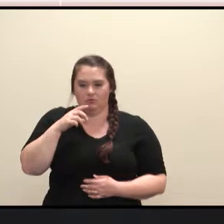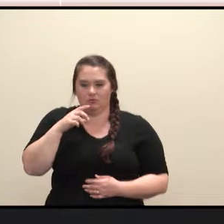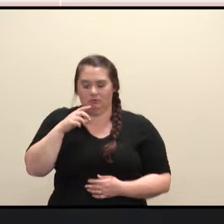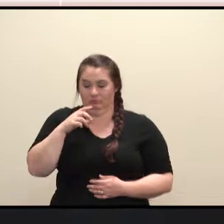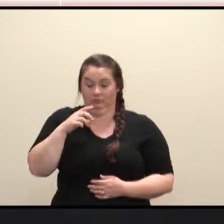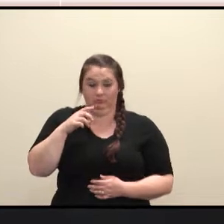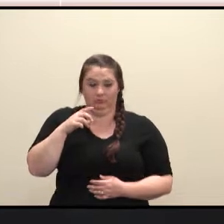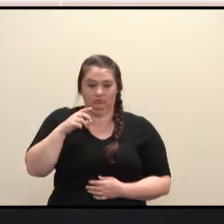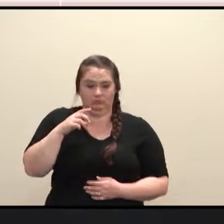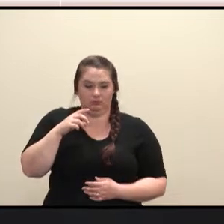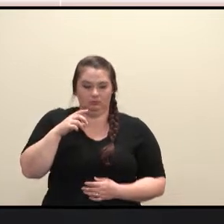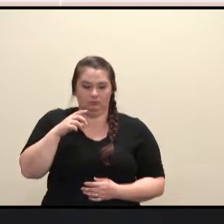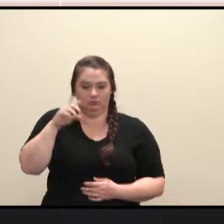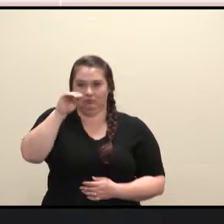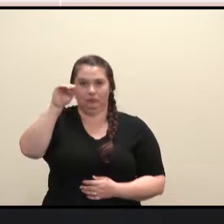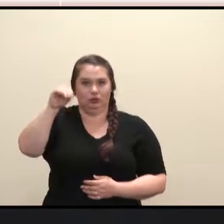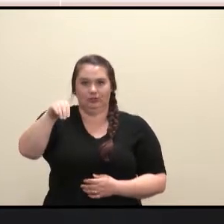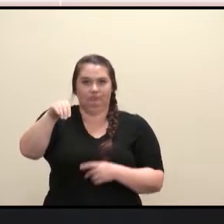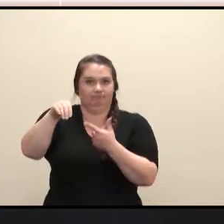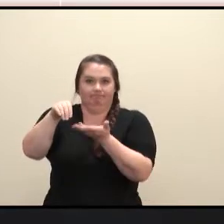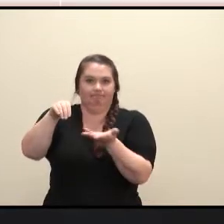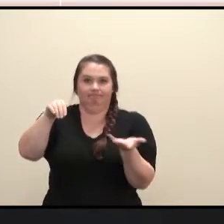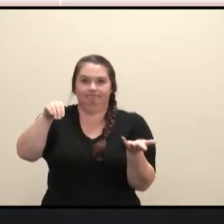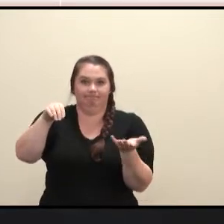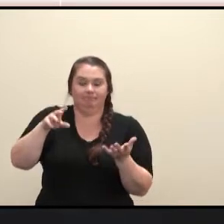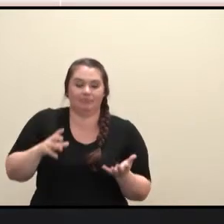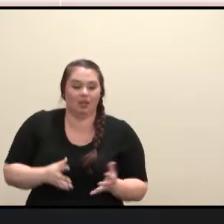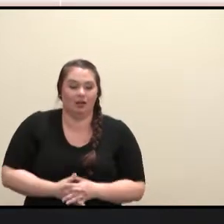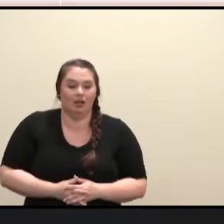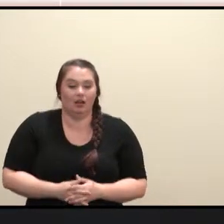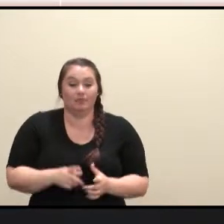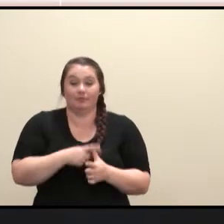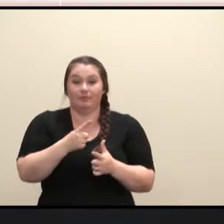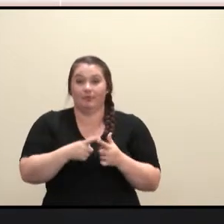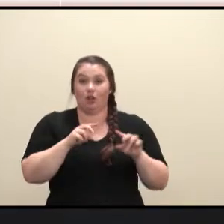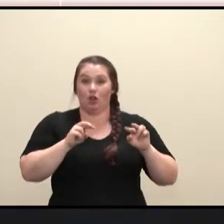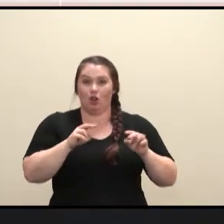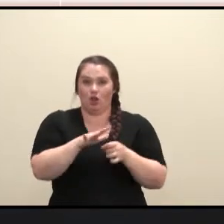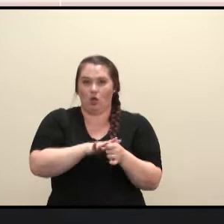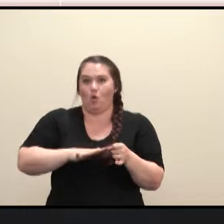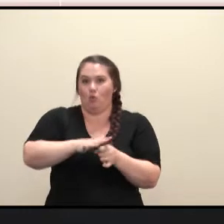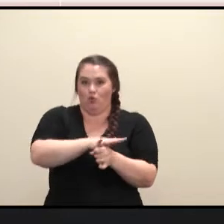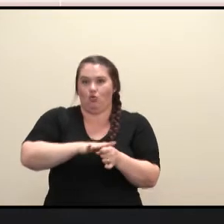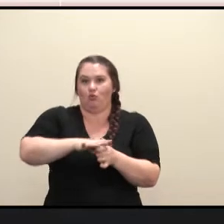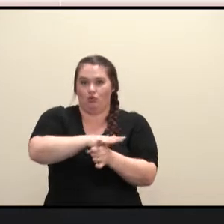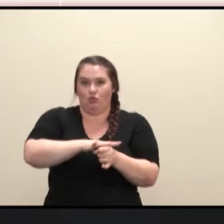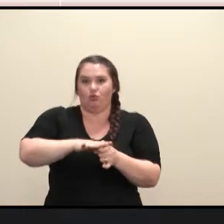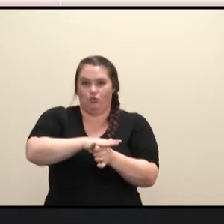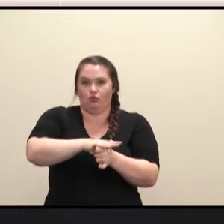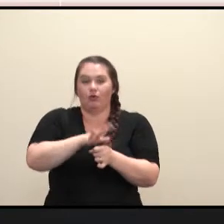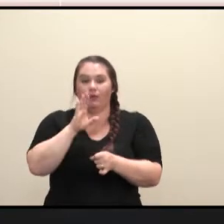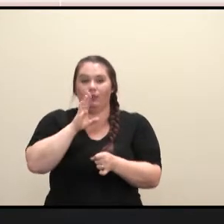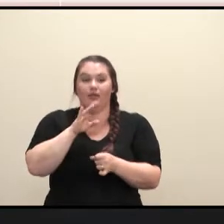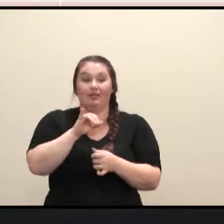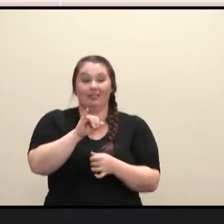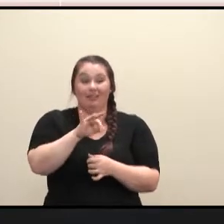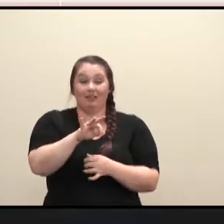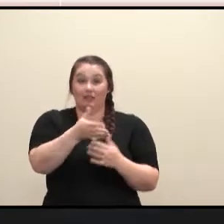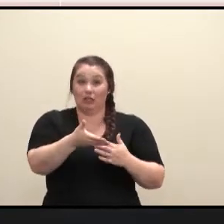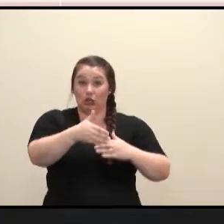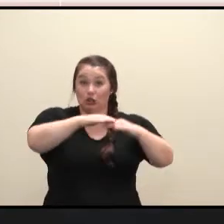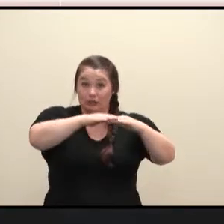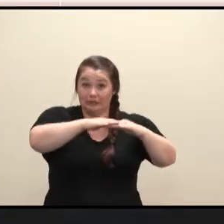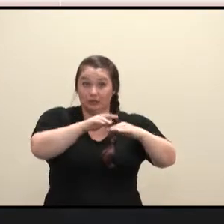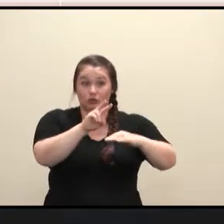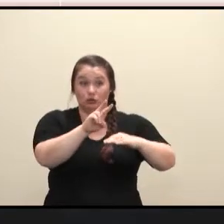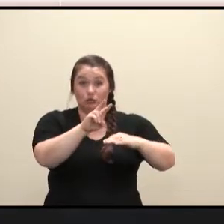they look at the local values and what they did. And if they're more than if they increase over the